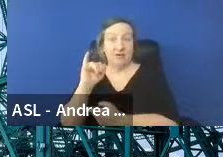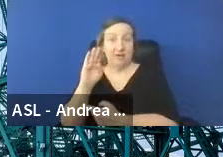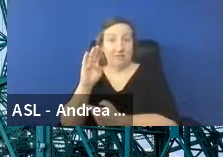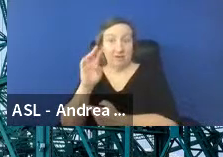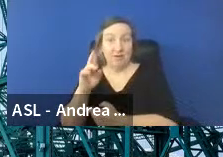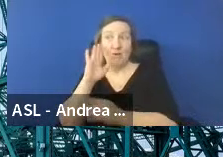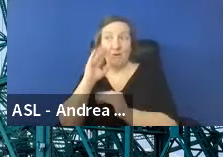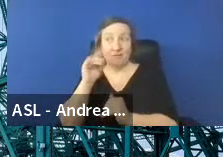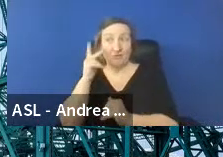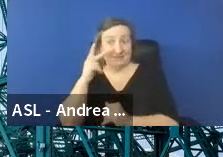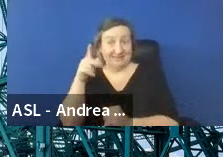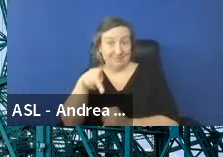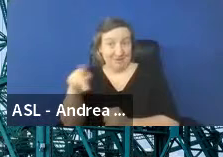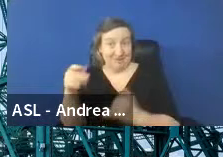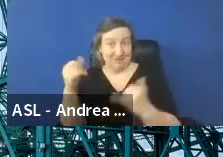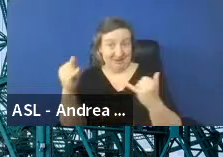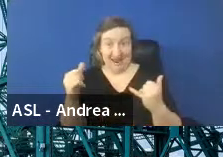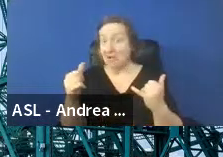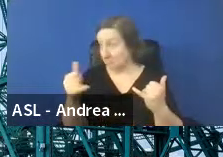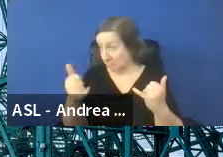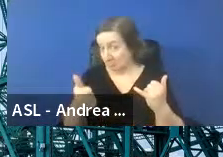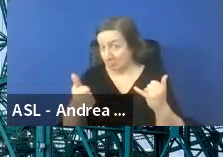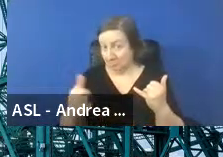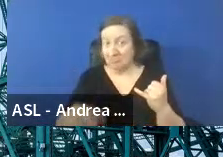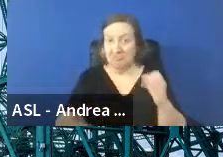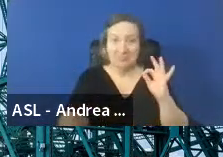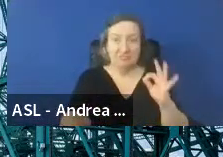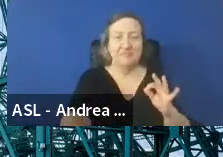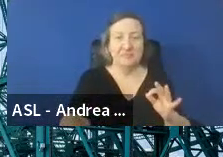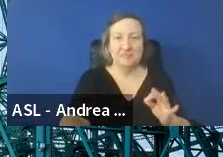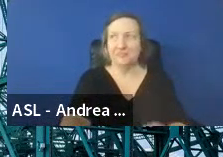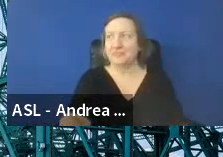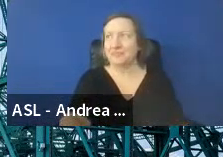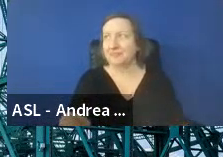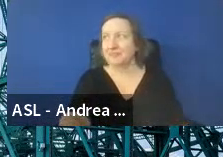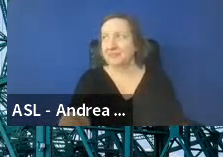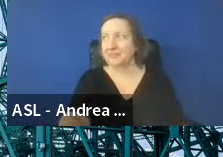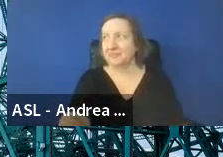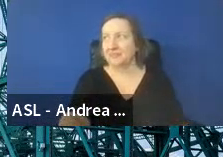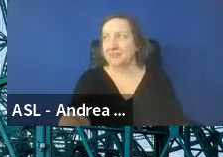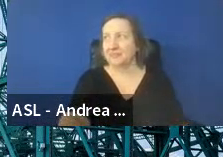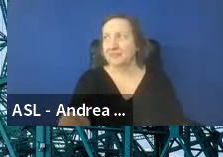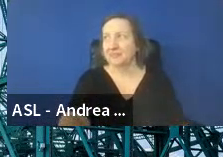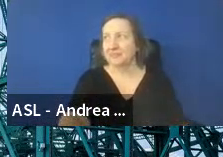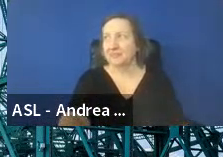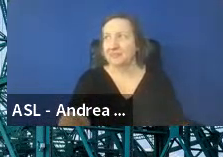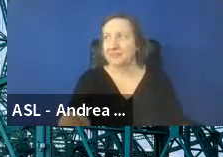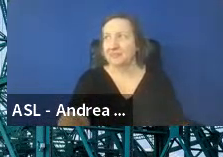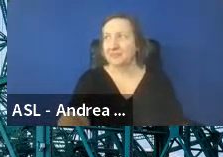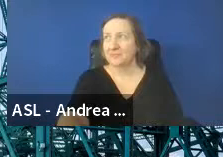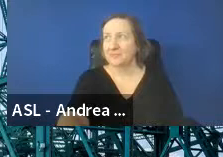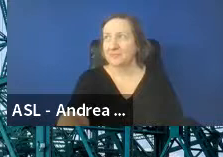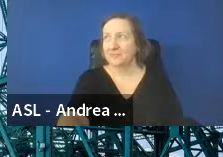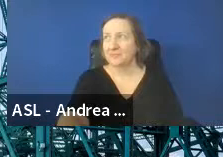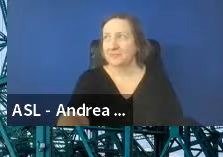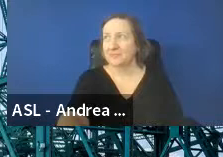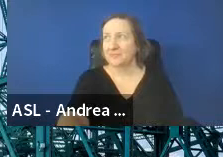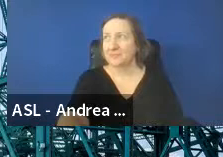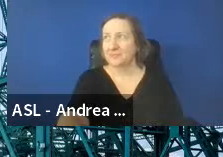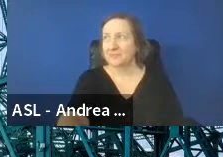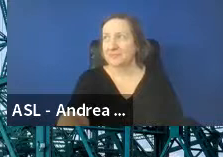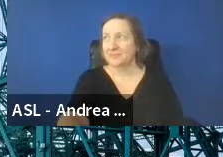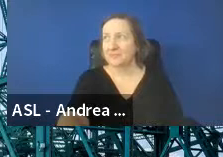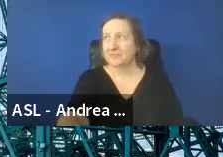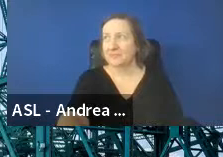PowerPoint presentation. Just want to make sure. Perfect. Great. So tonight I have a quick presentation I'd like to provide to you just